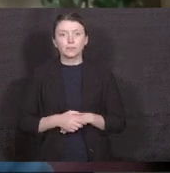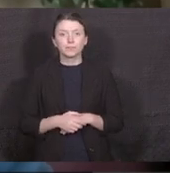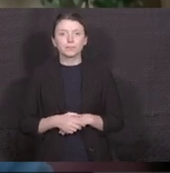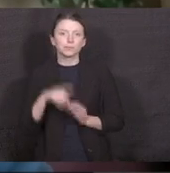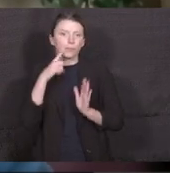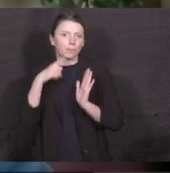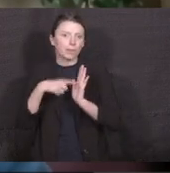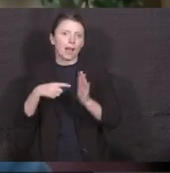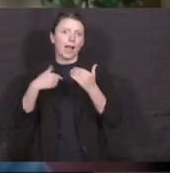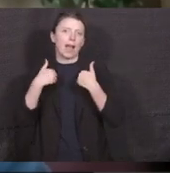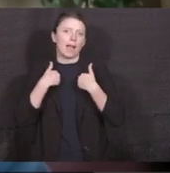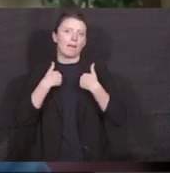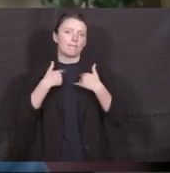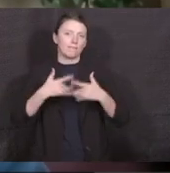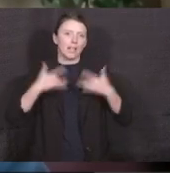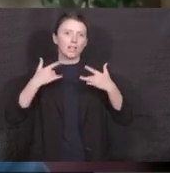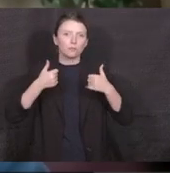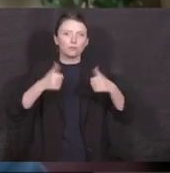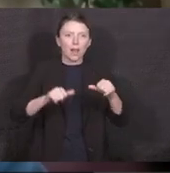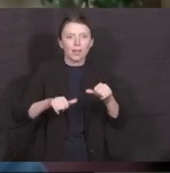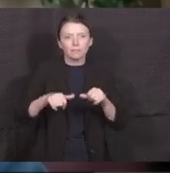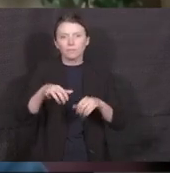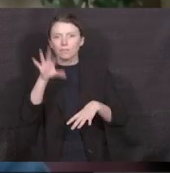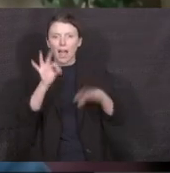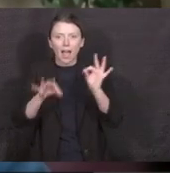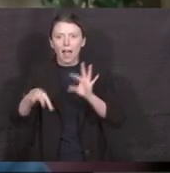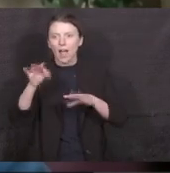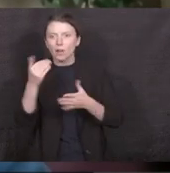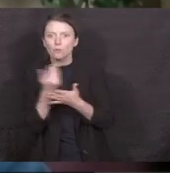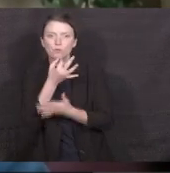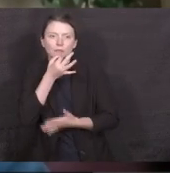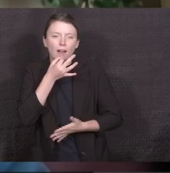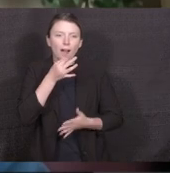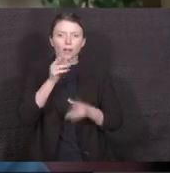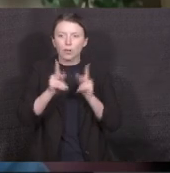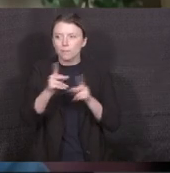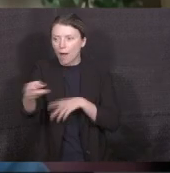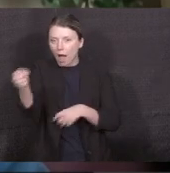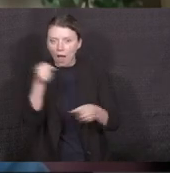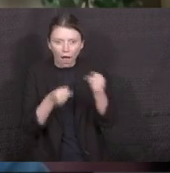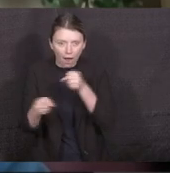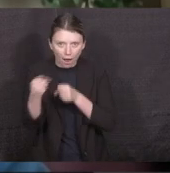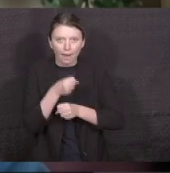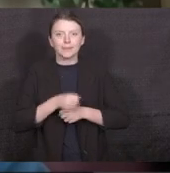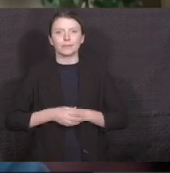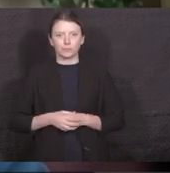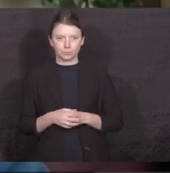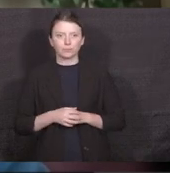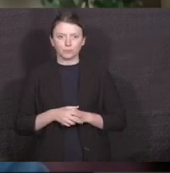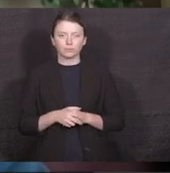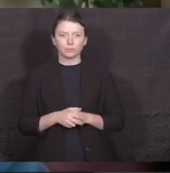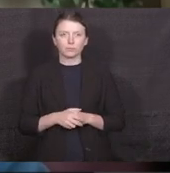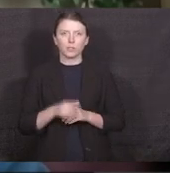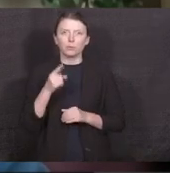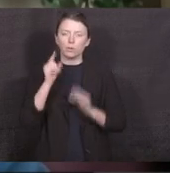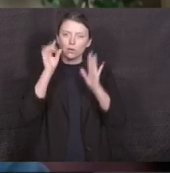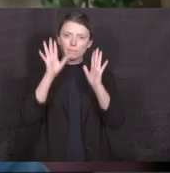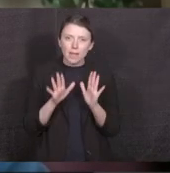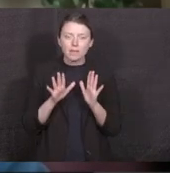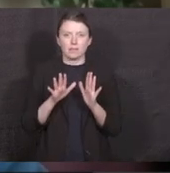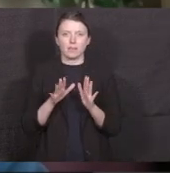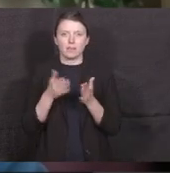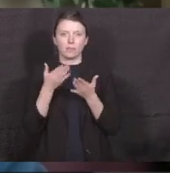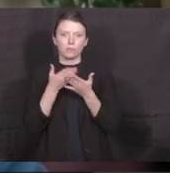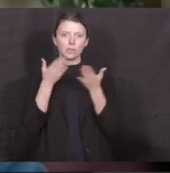we actually try to find new talent, and we try to encourage that. There's one great resource for